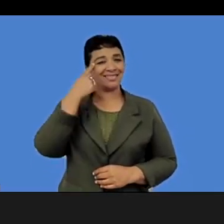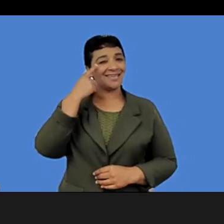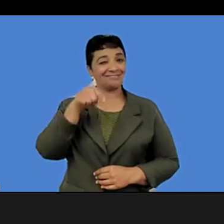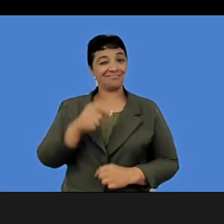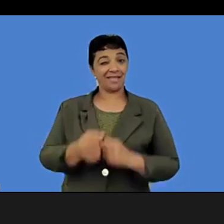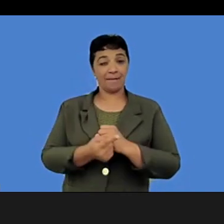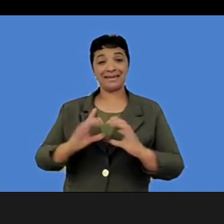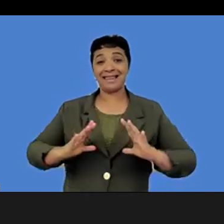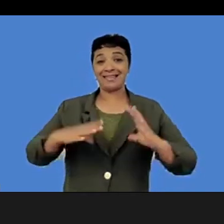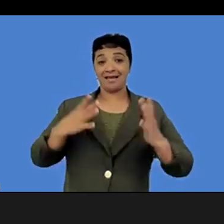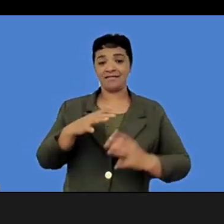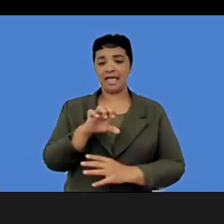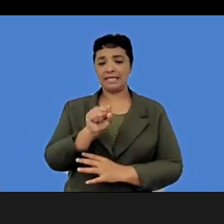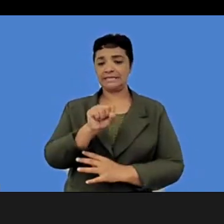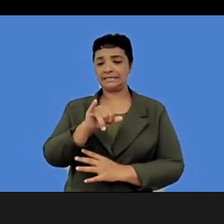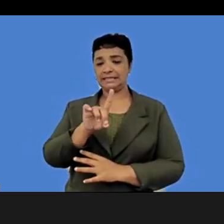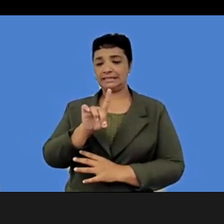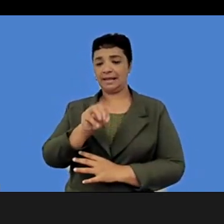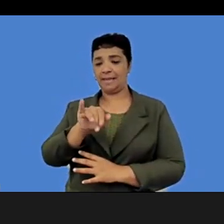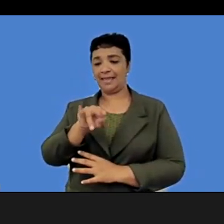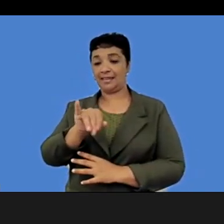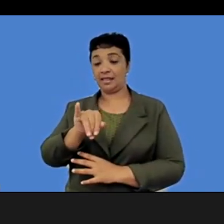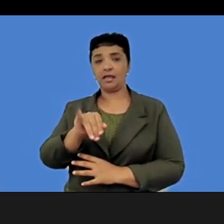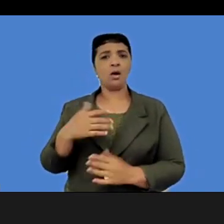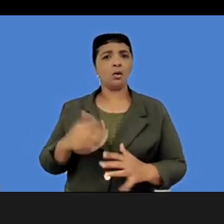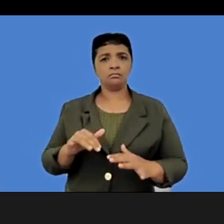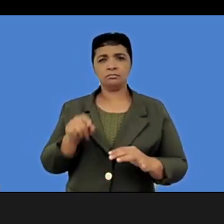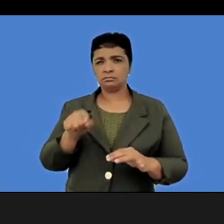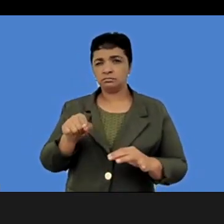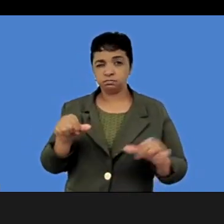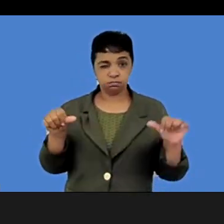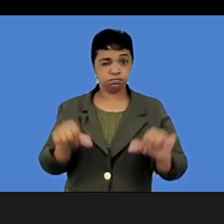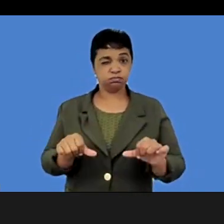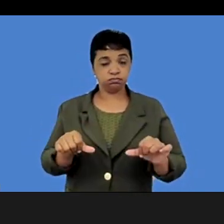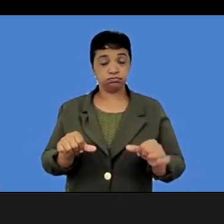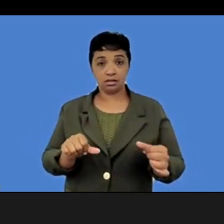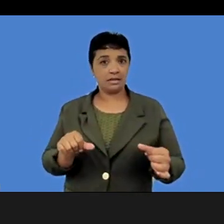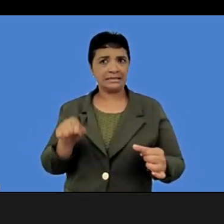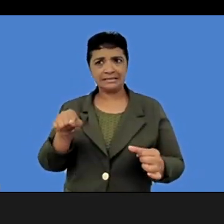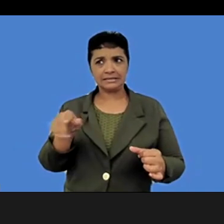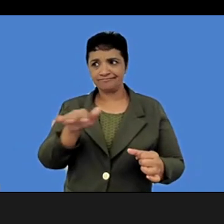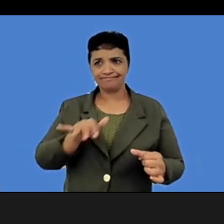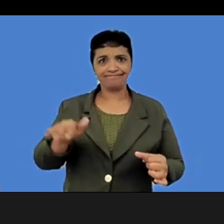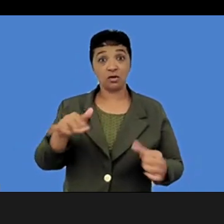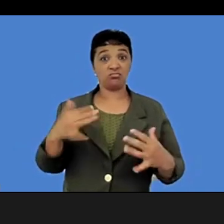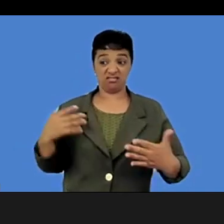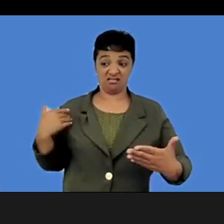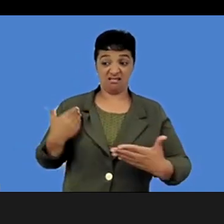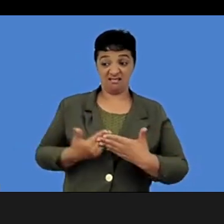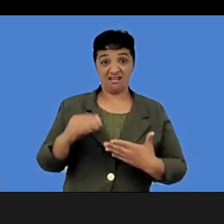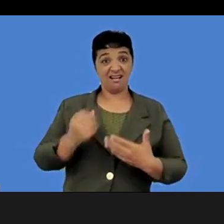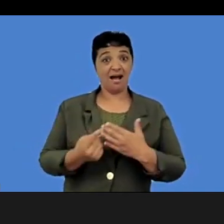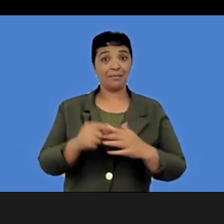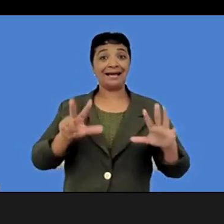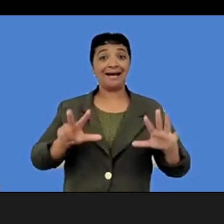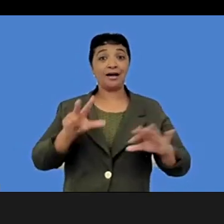the fact that it's been going on, or this is an issue, as you mentioned, that it spanned 8 years. I think